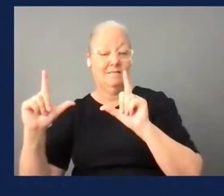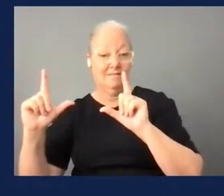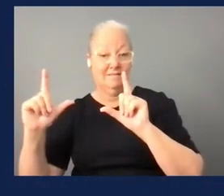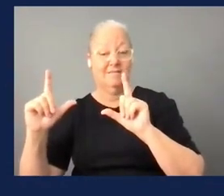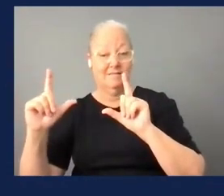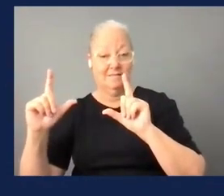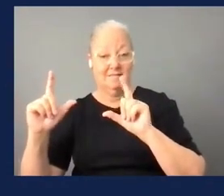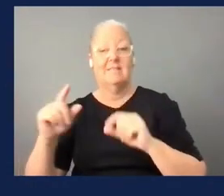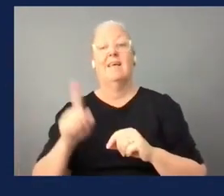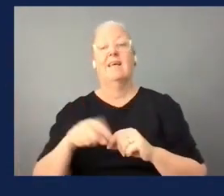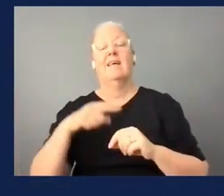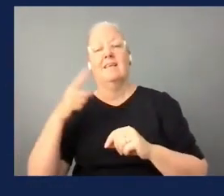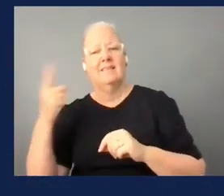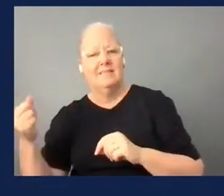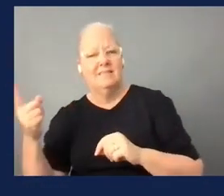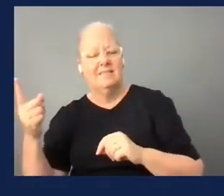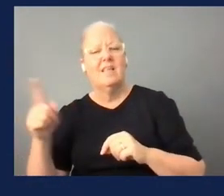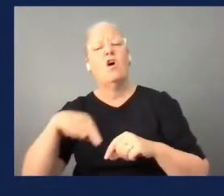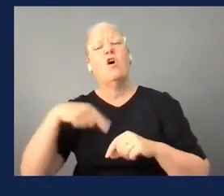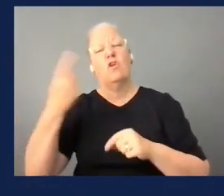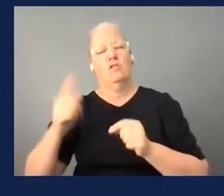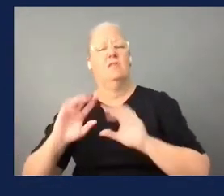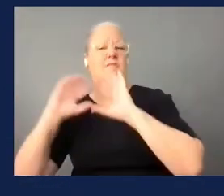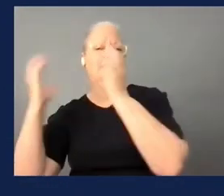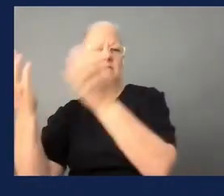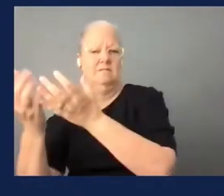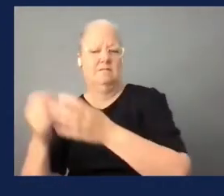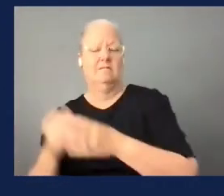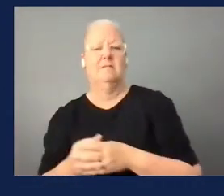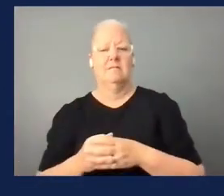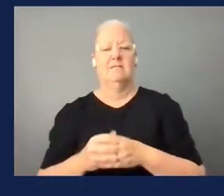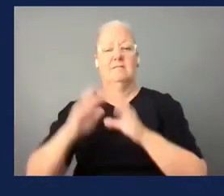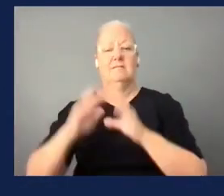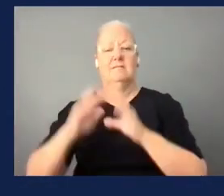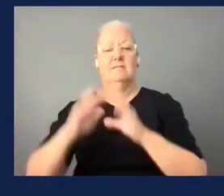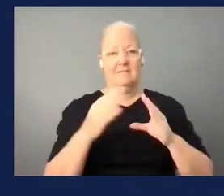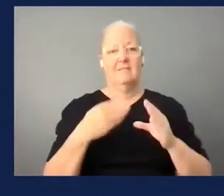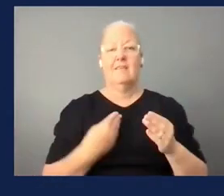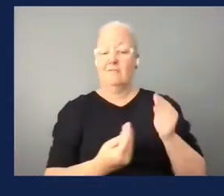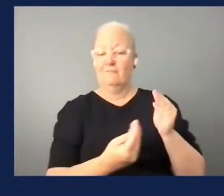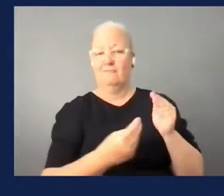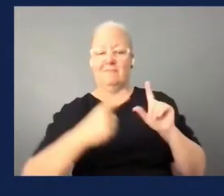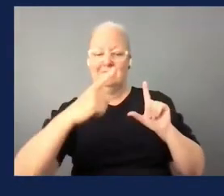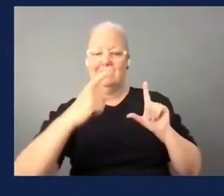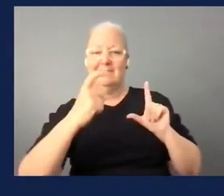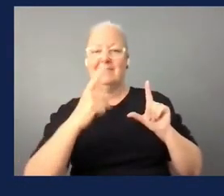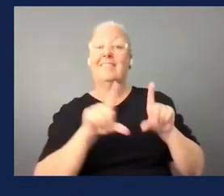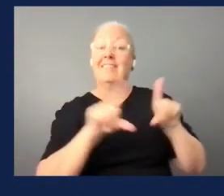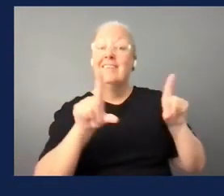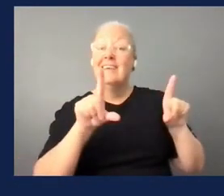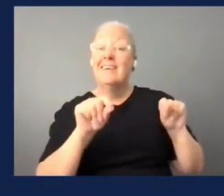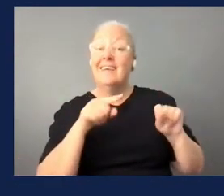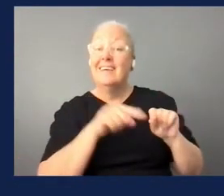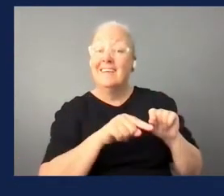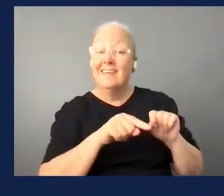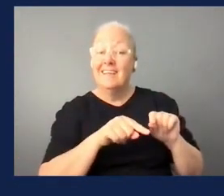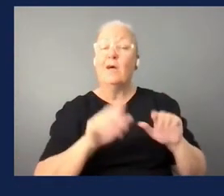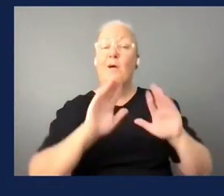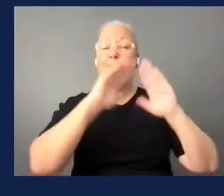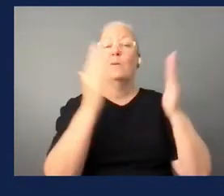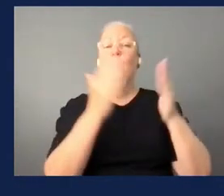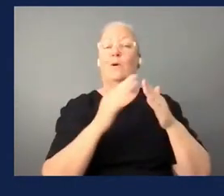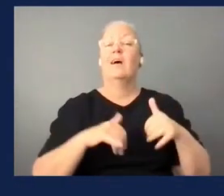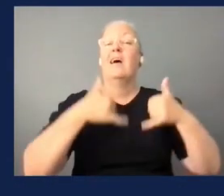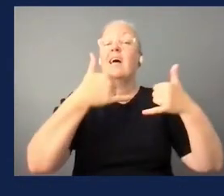Reims. Down at the left, we see my tickets for the Women's World Cup final, which we